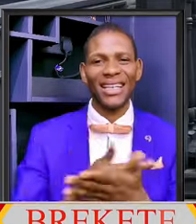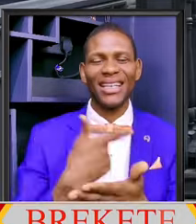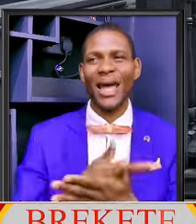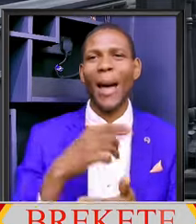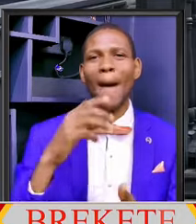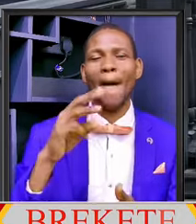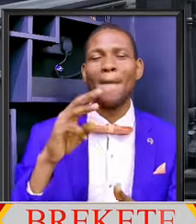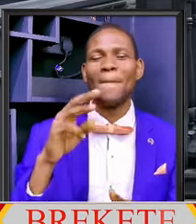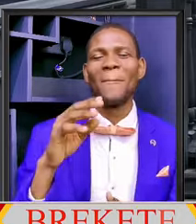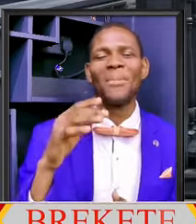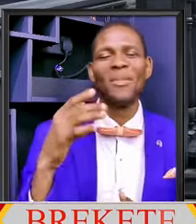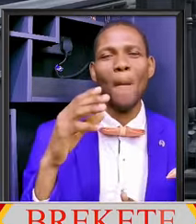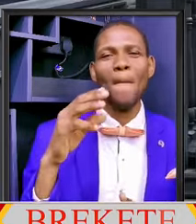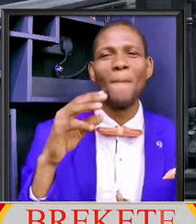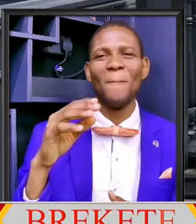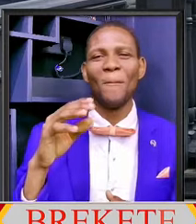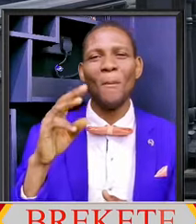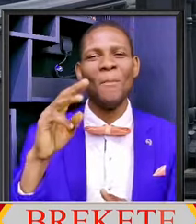Ghana not they go anywhere again, no?